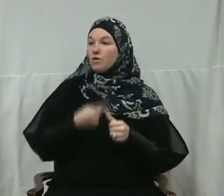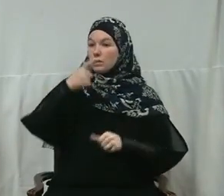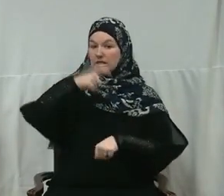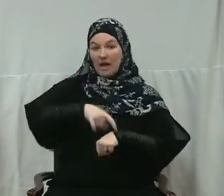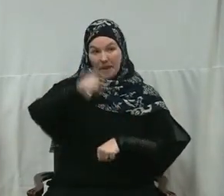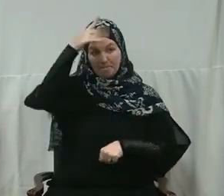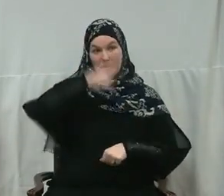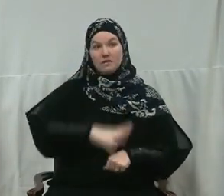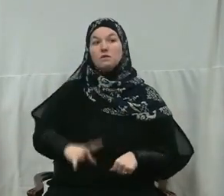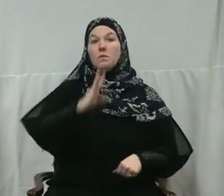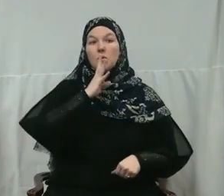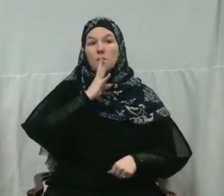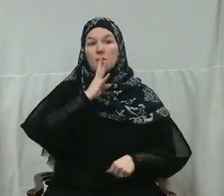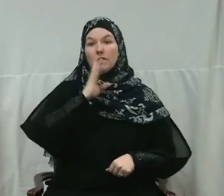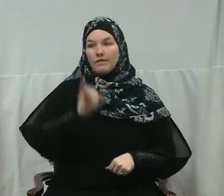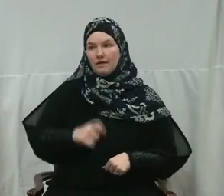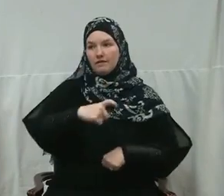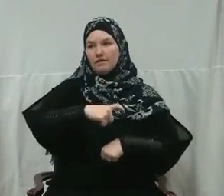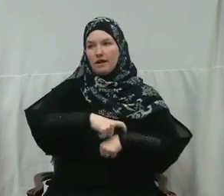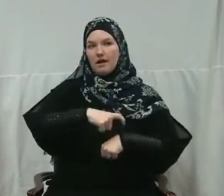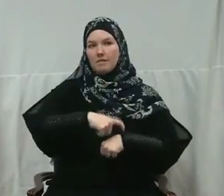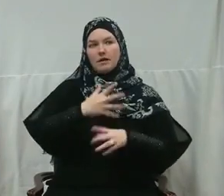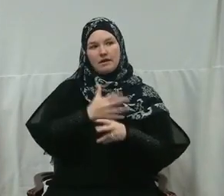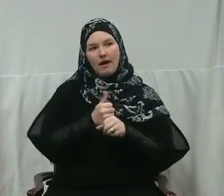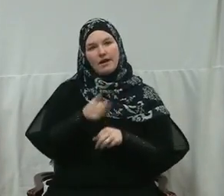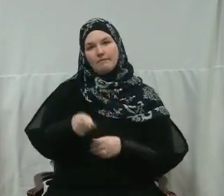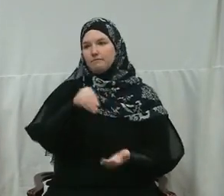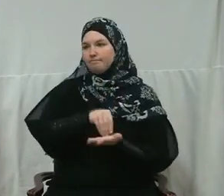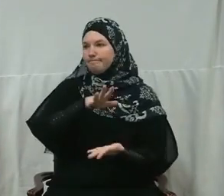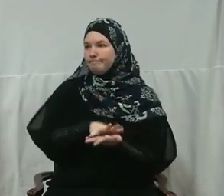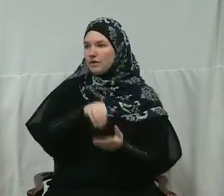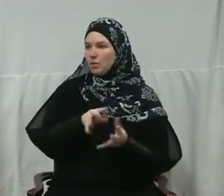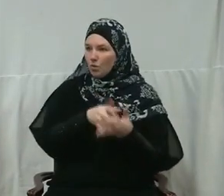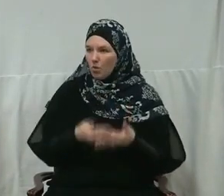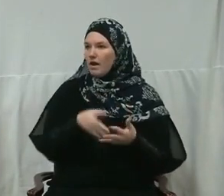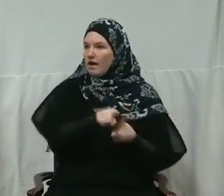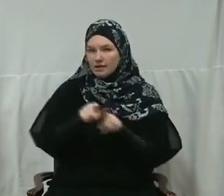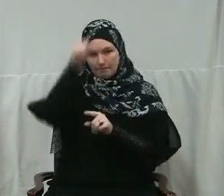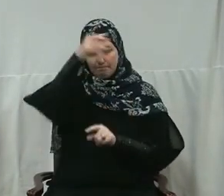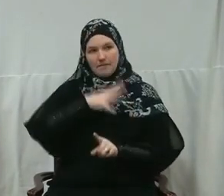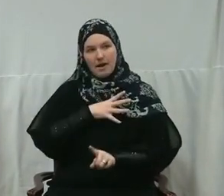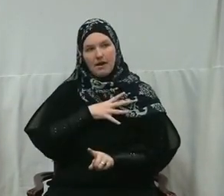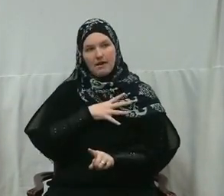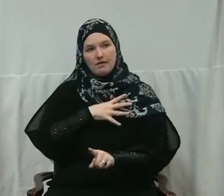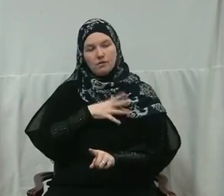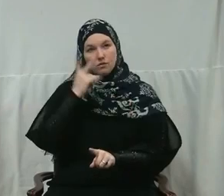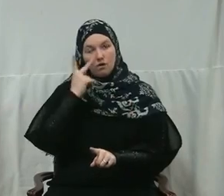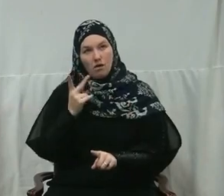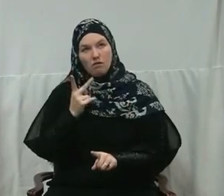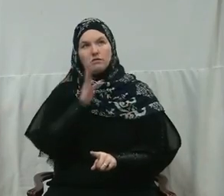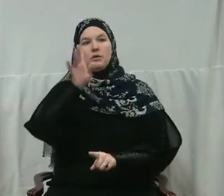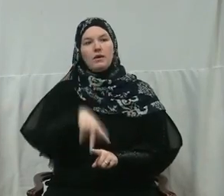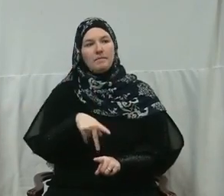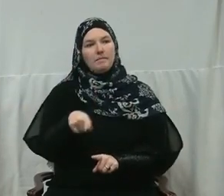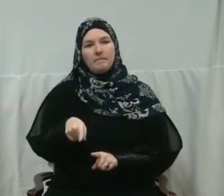spoke is the time that got him recorded in the Quran as a man. And a man here is not